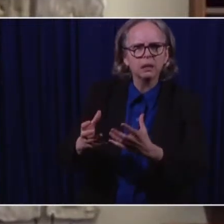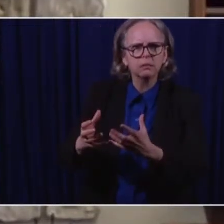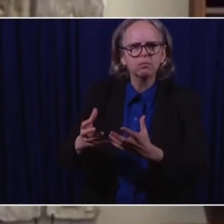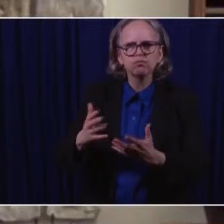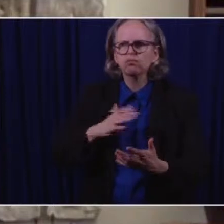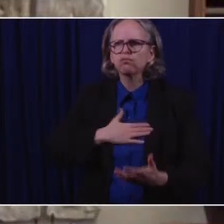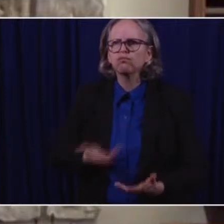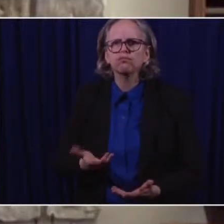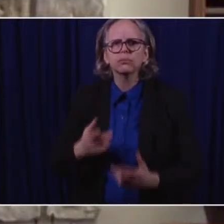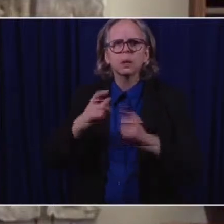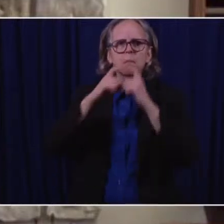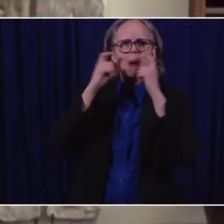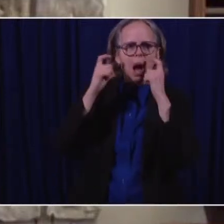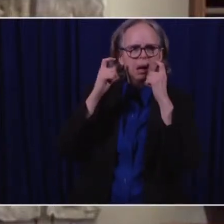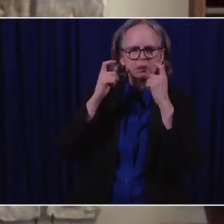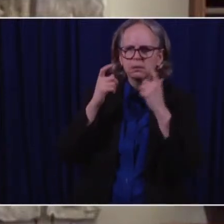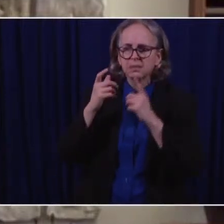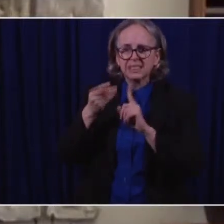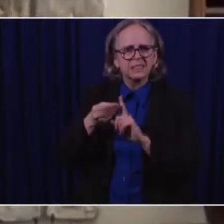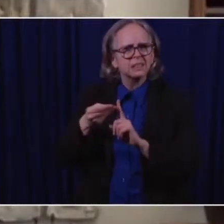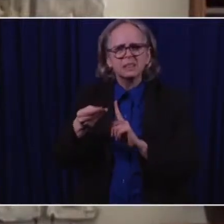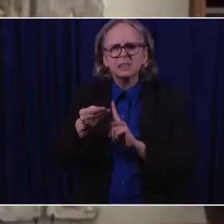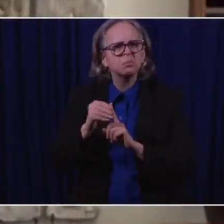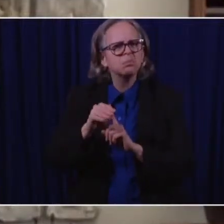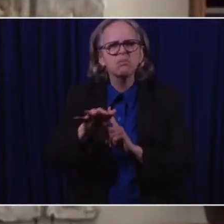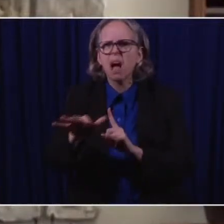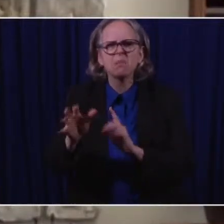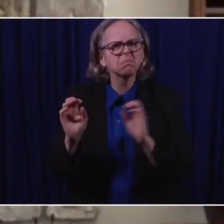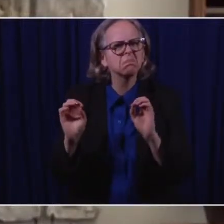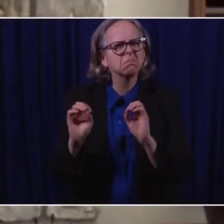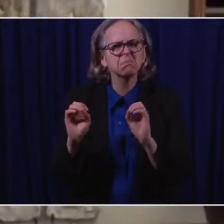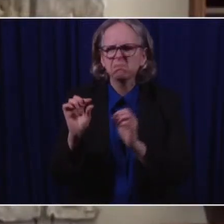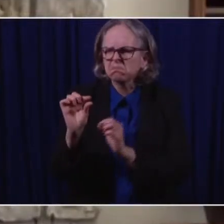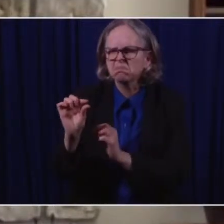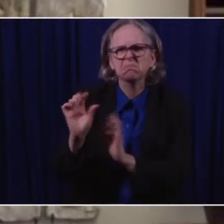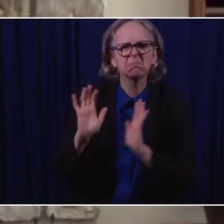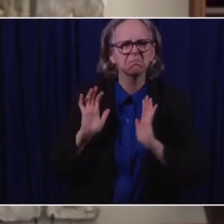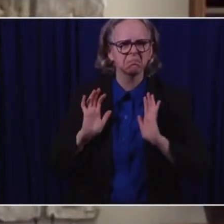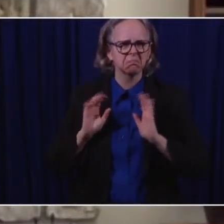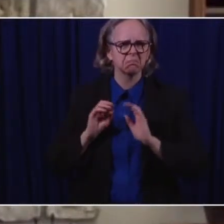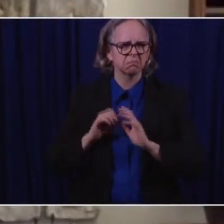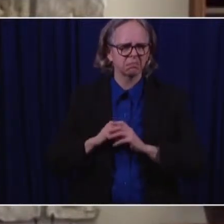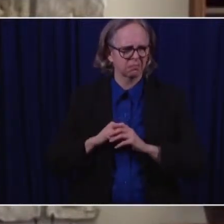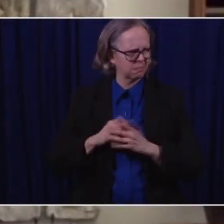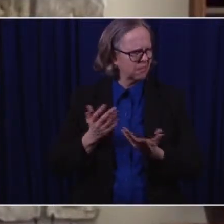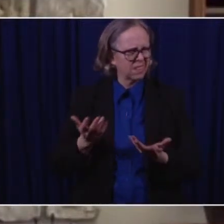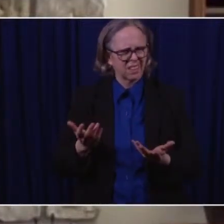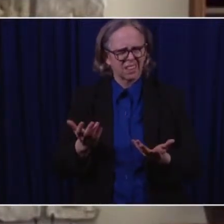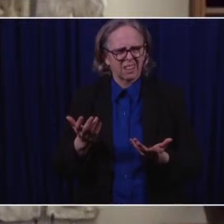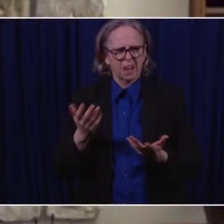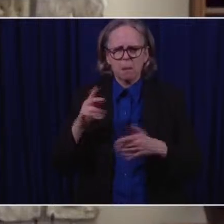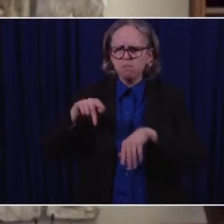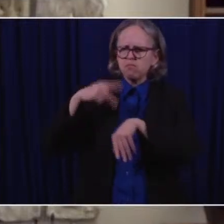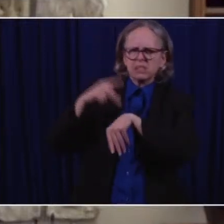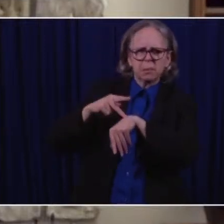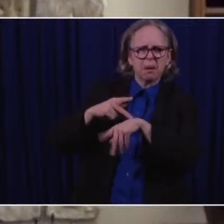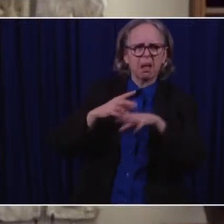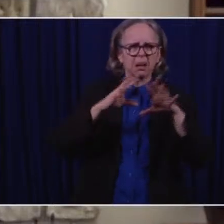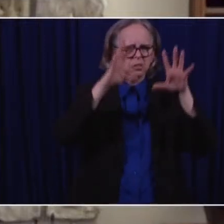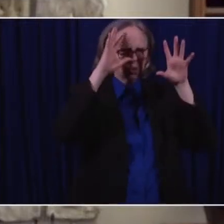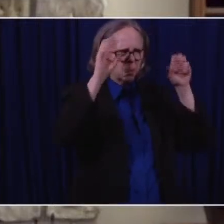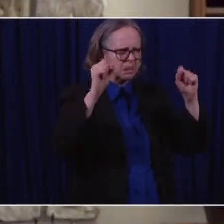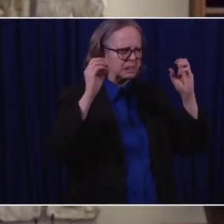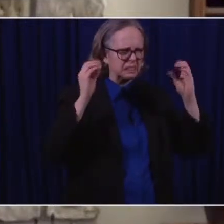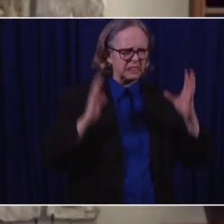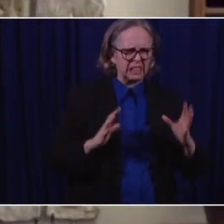Then what we started hearing from principals and superintendents and teachers is the quarantine is too tough,